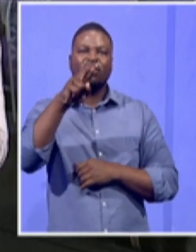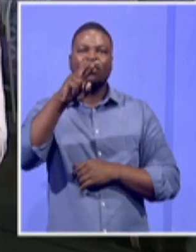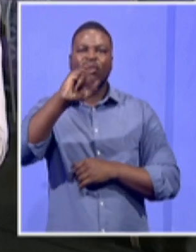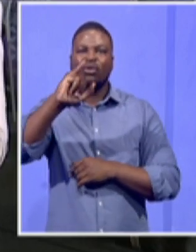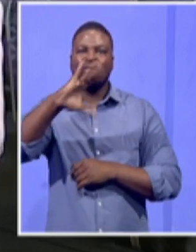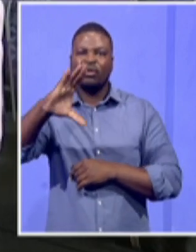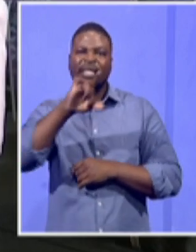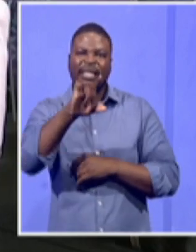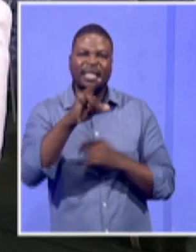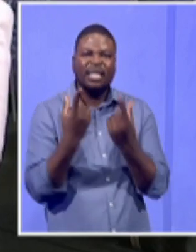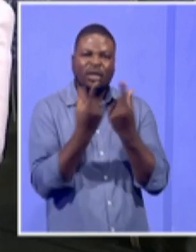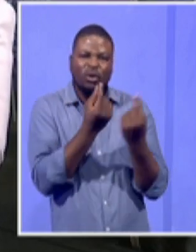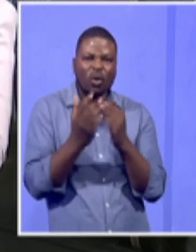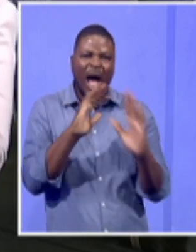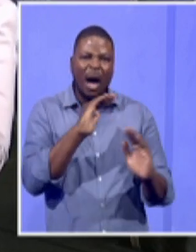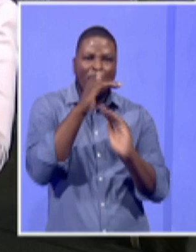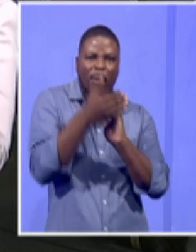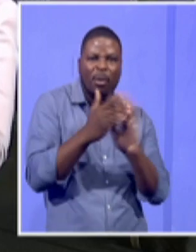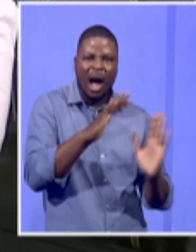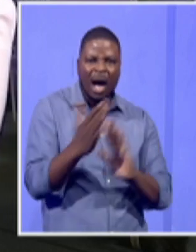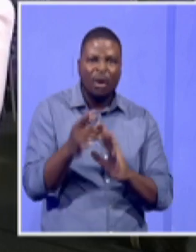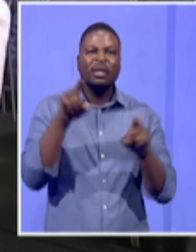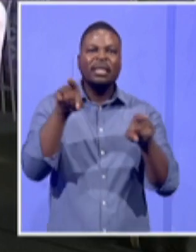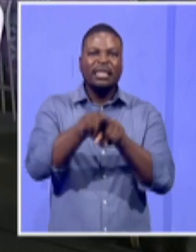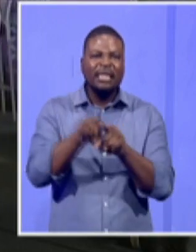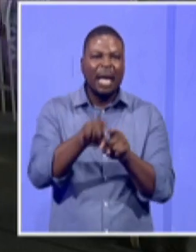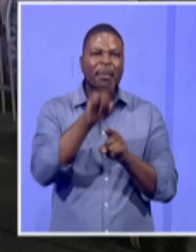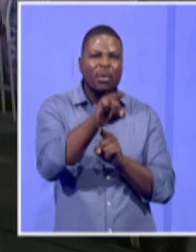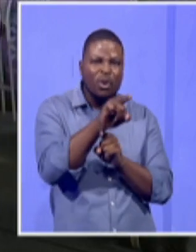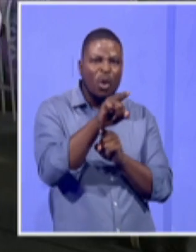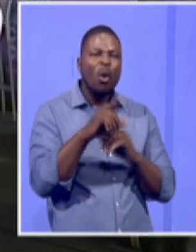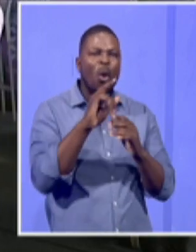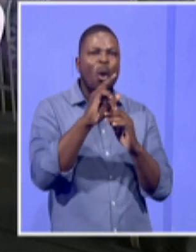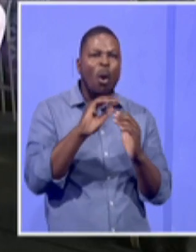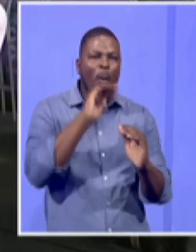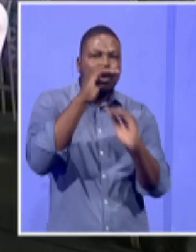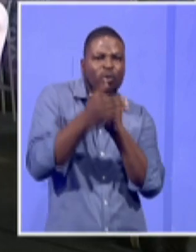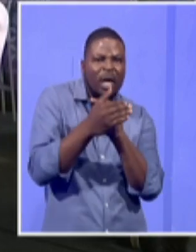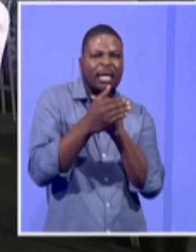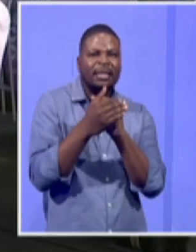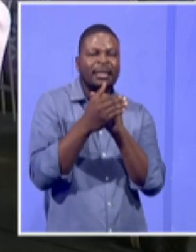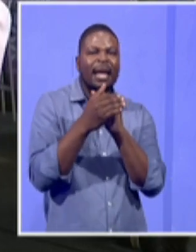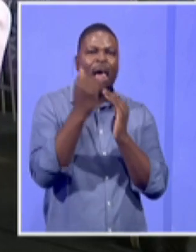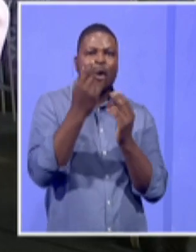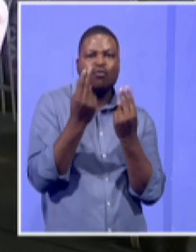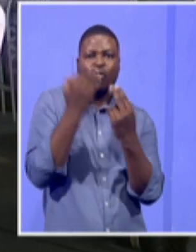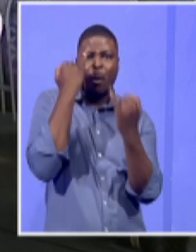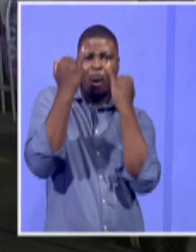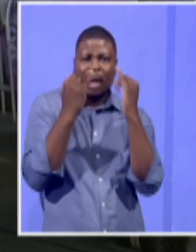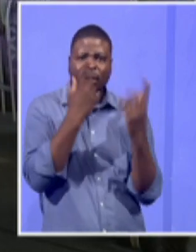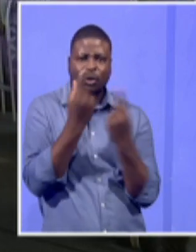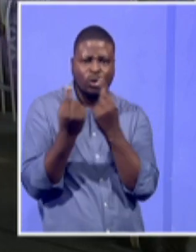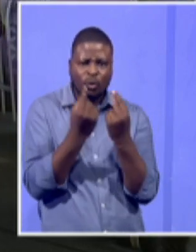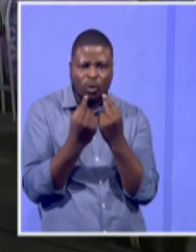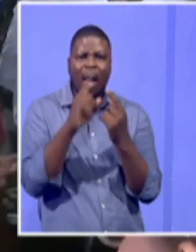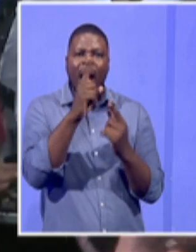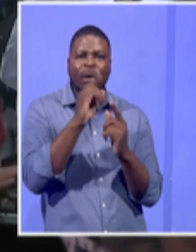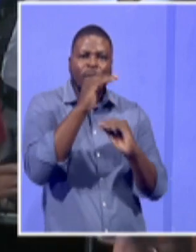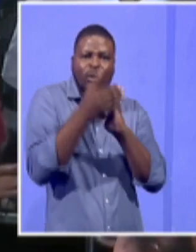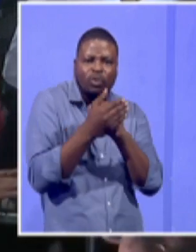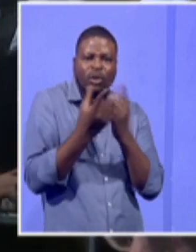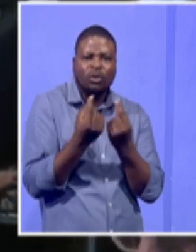doing then from a data and intellectual property point of view on the African continent in terms of protecting our data. Is this